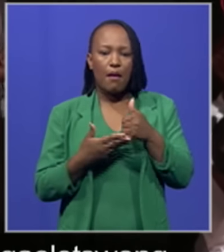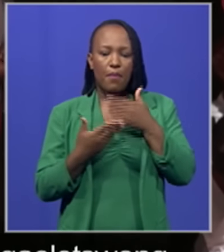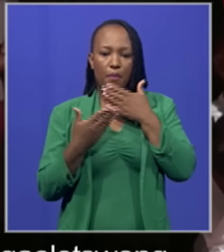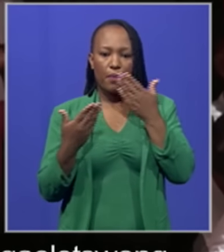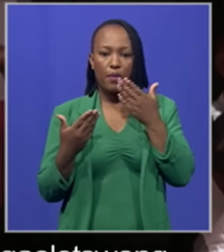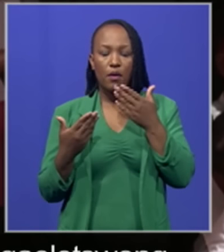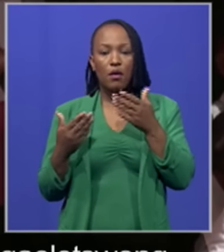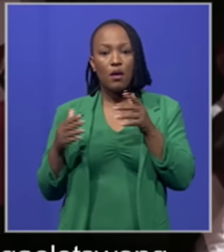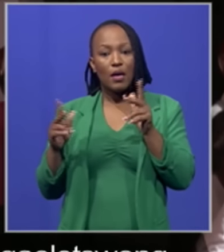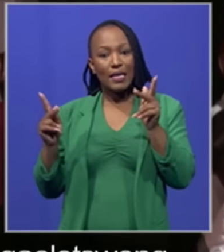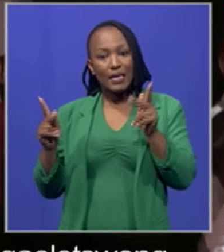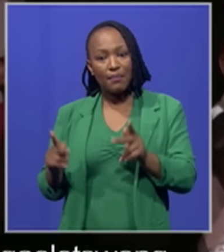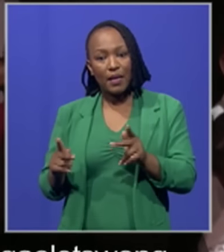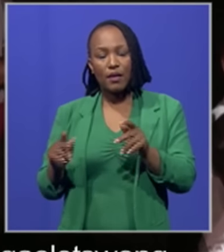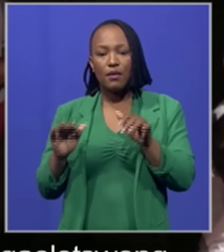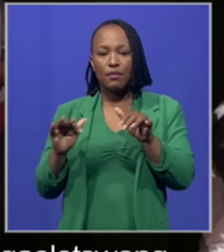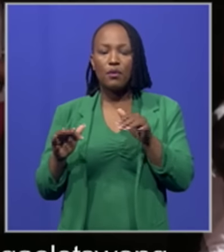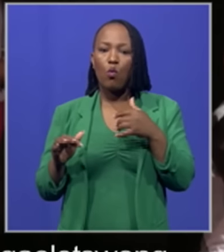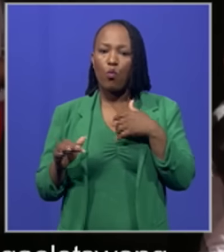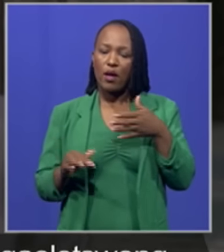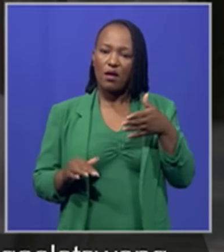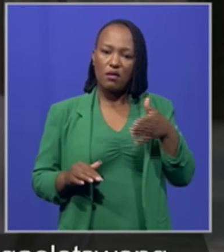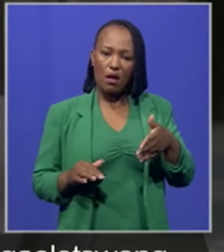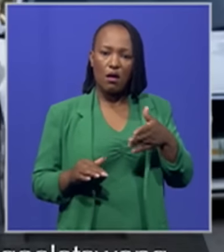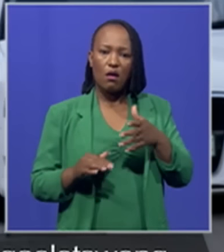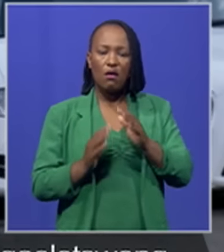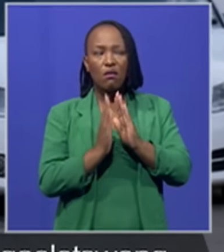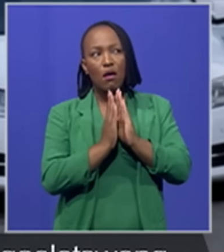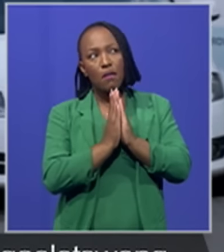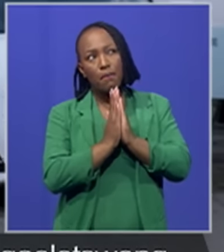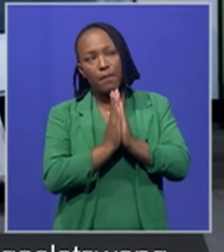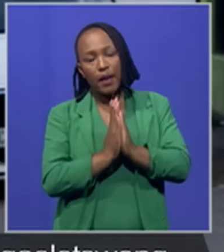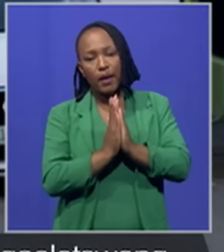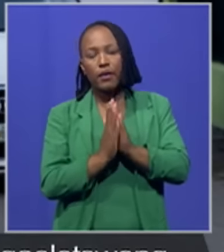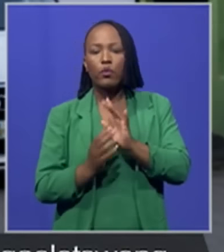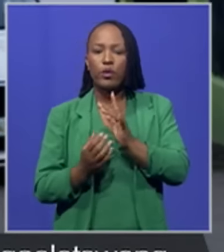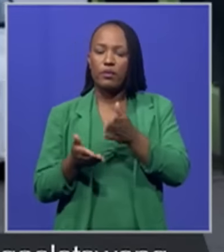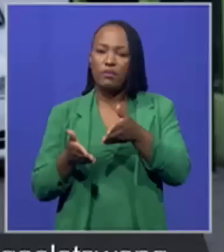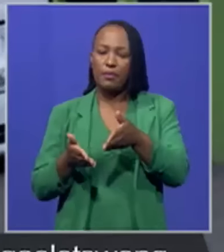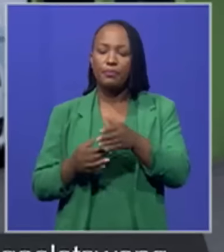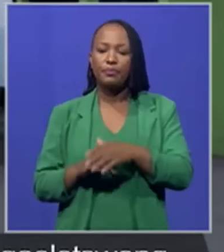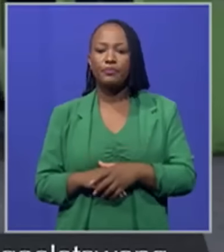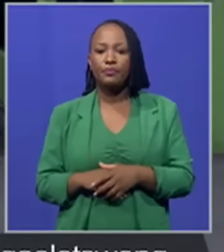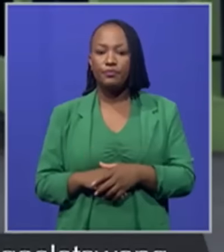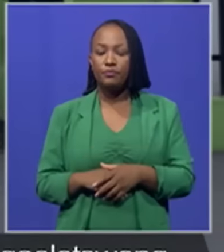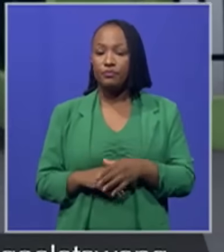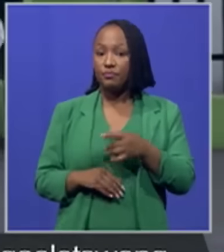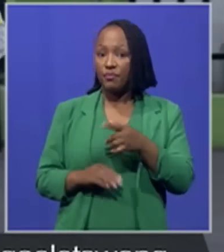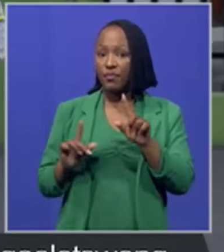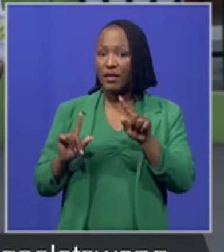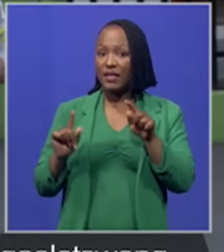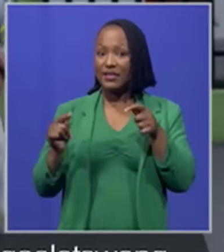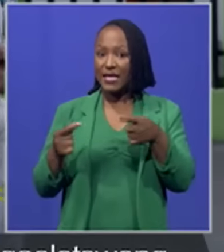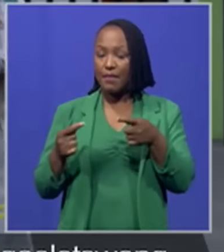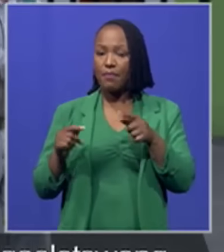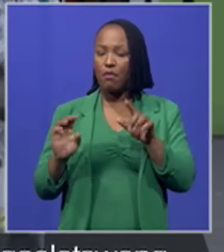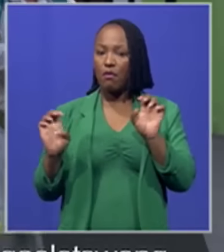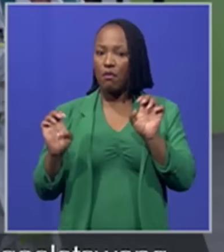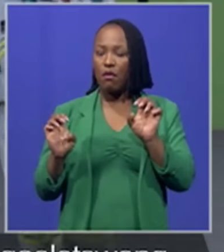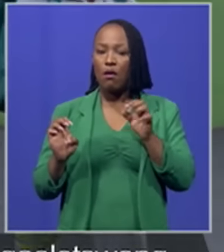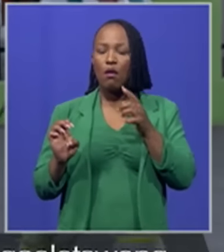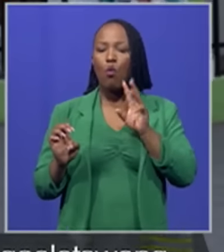that we are with you in spirit. We are standing with you in prayer. Ditlhopha tsa phaloso di tswelela go pompa metsi